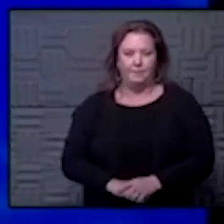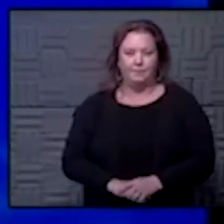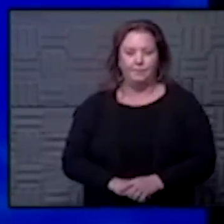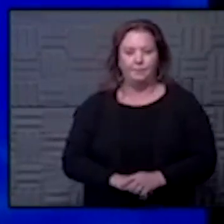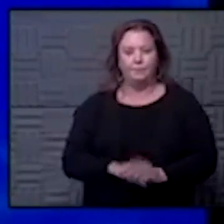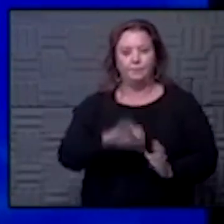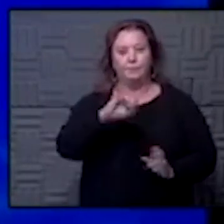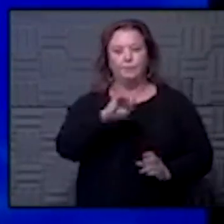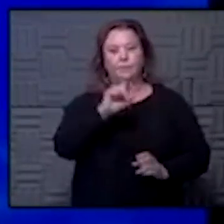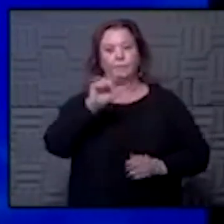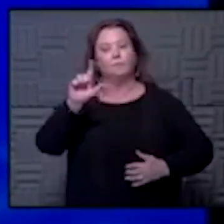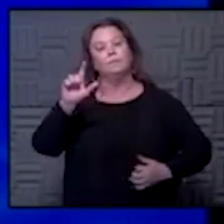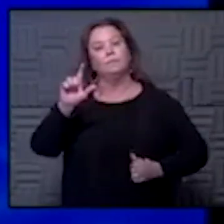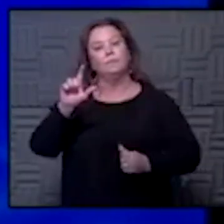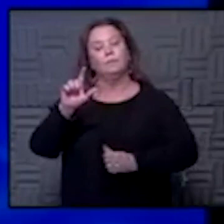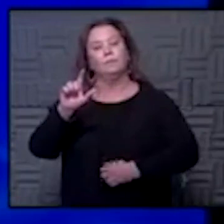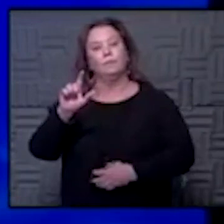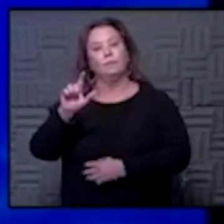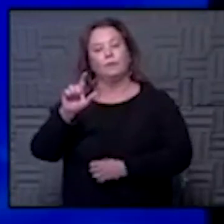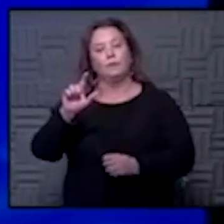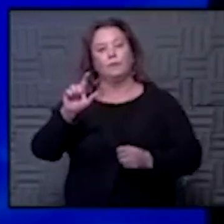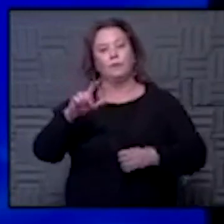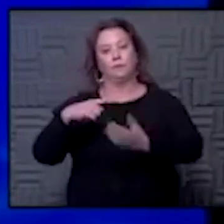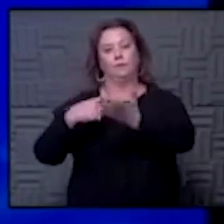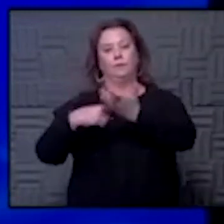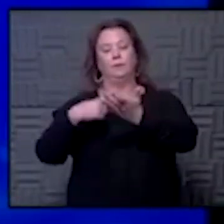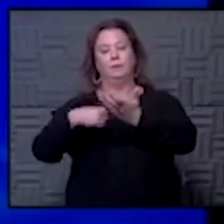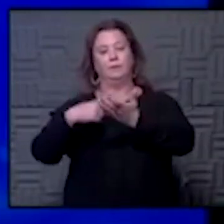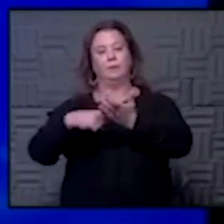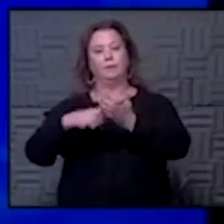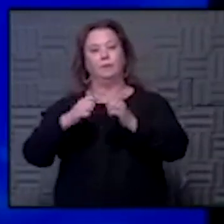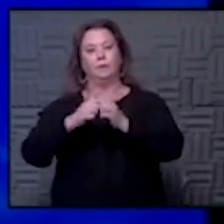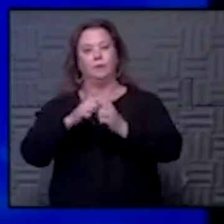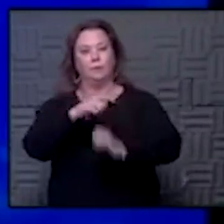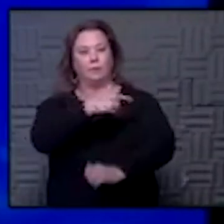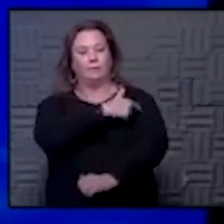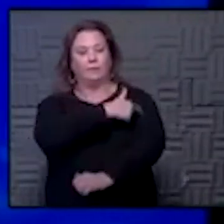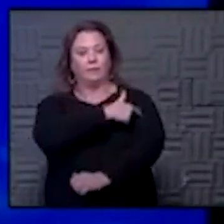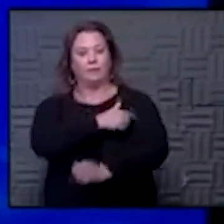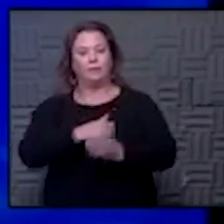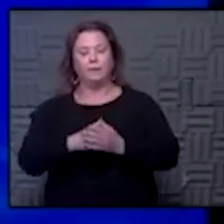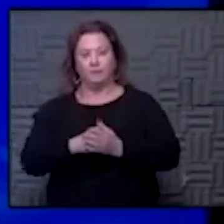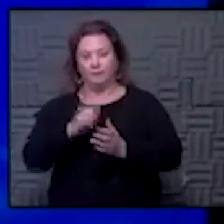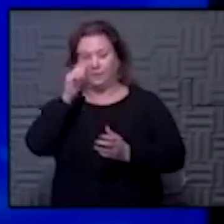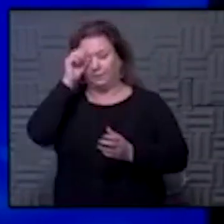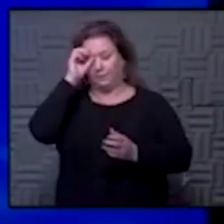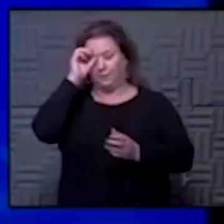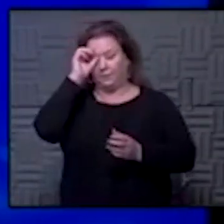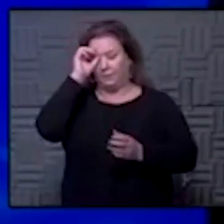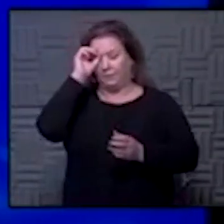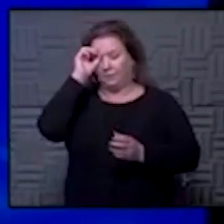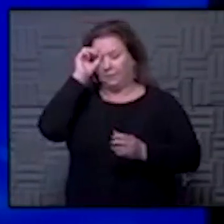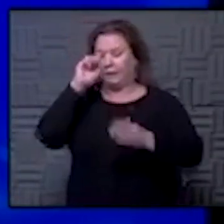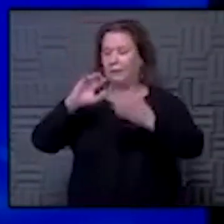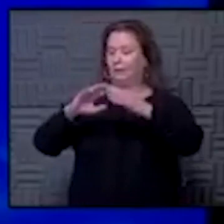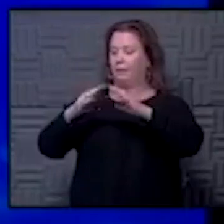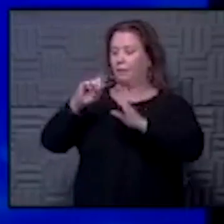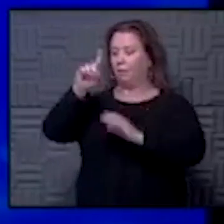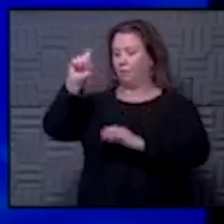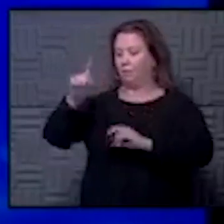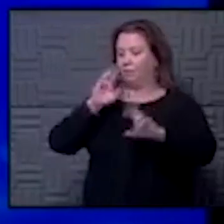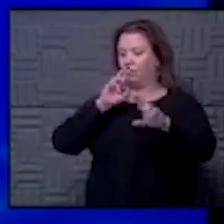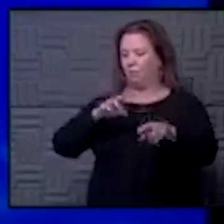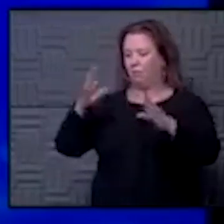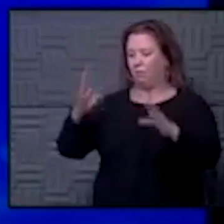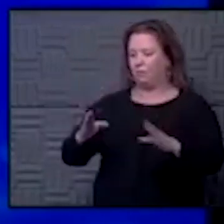Jill, let's why don't we move into our discussion with on the vaccines for a minute. Sure, and then when we go to community questions, if reporters are on